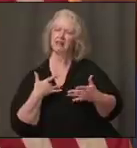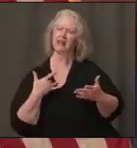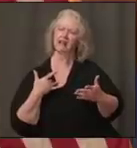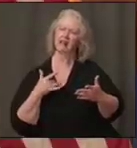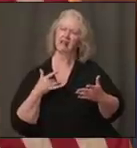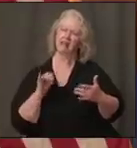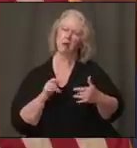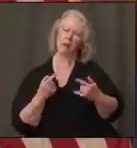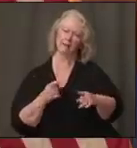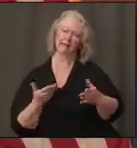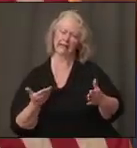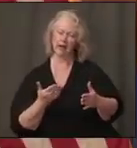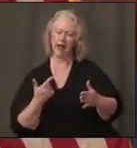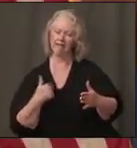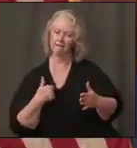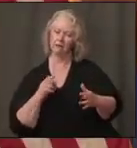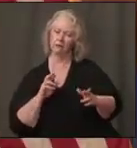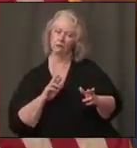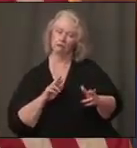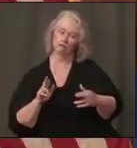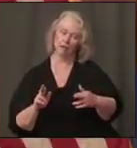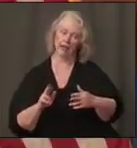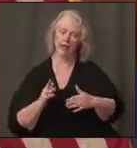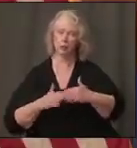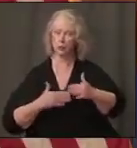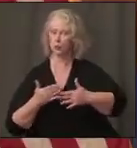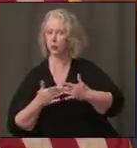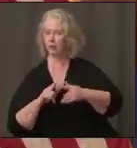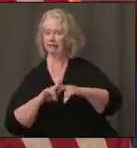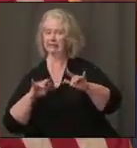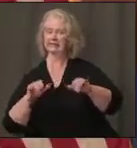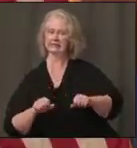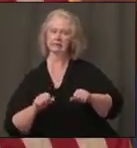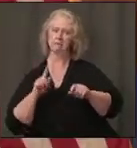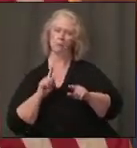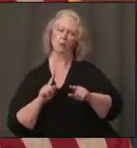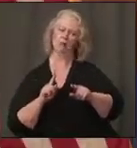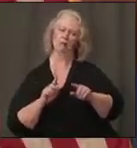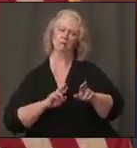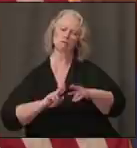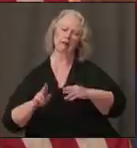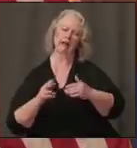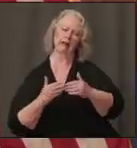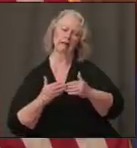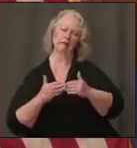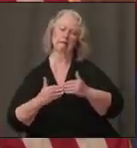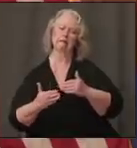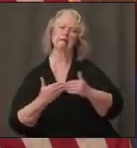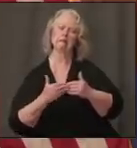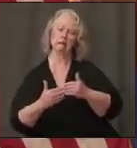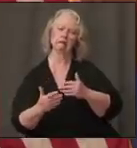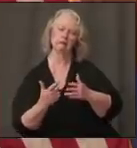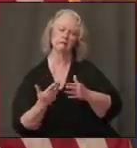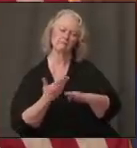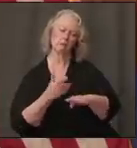and be well prepared with the system deployed across the state, well before we get into the time that we really need